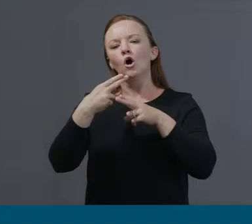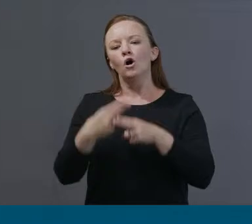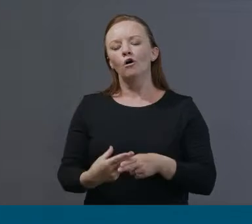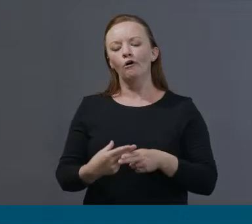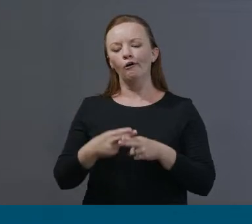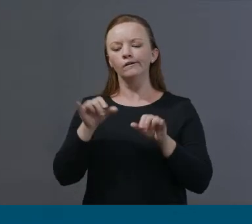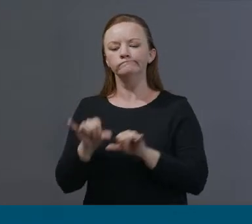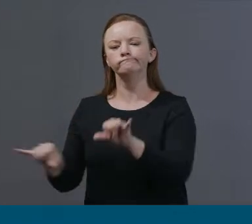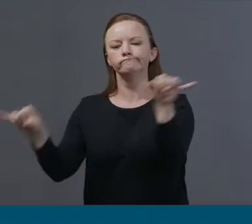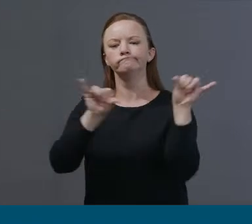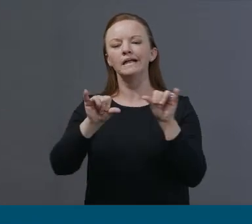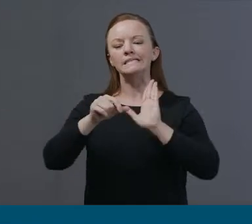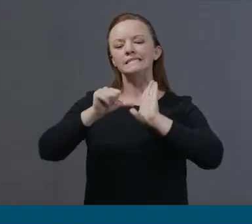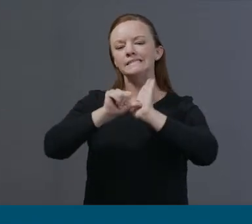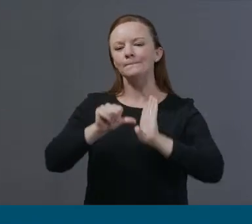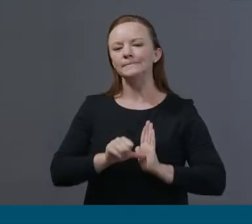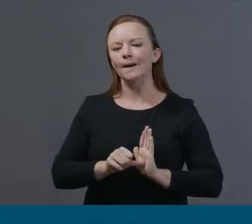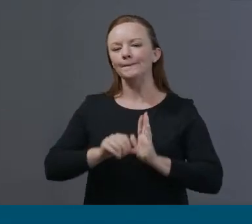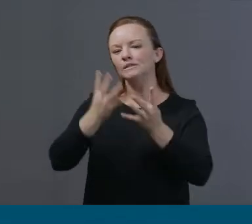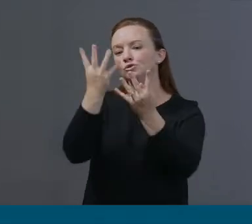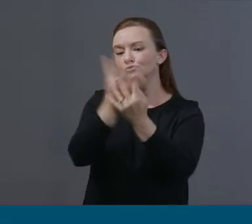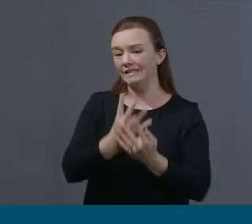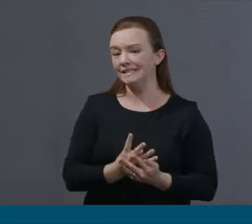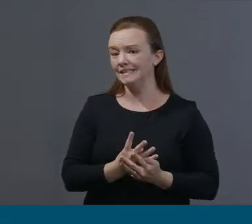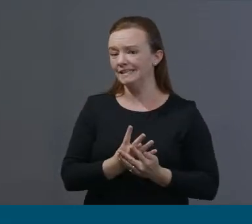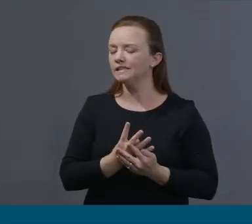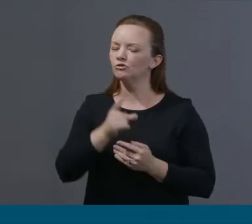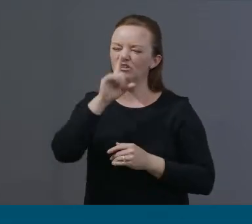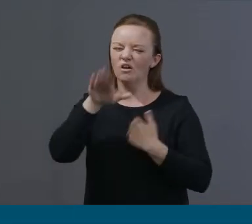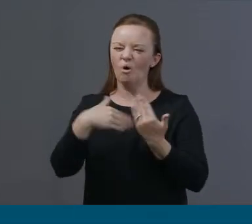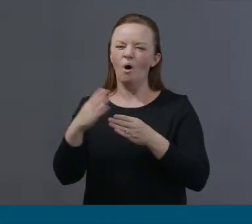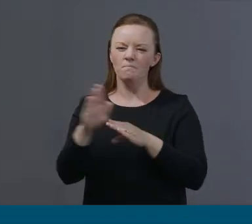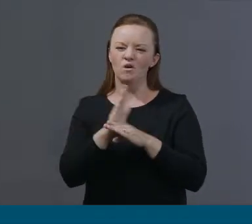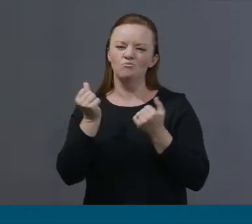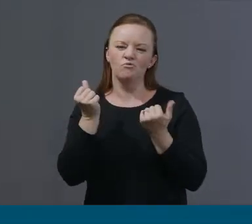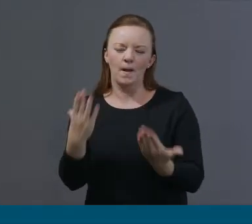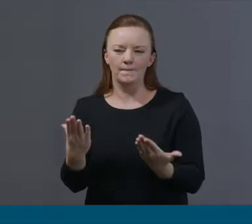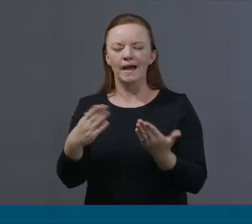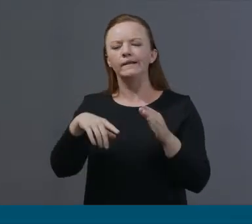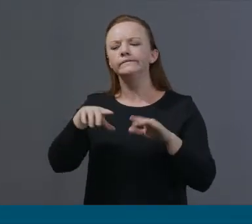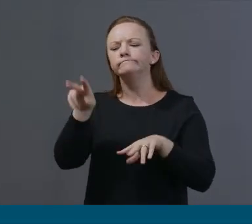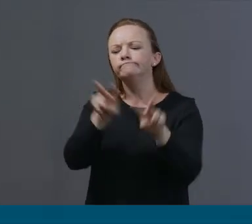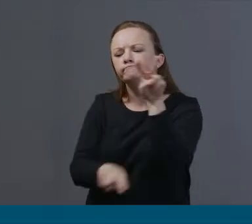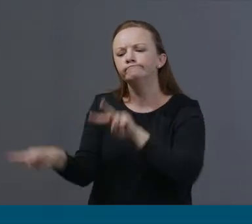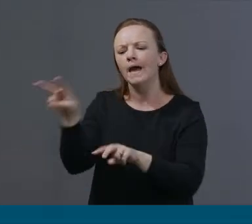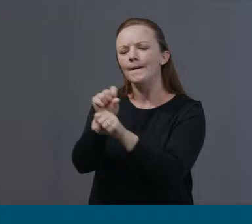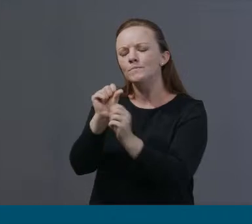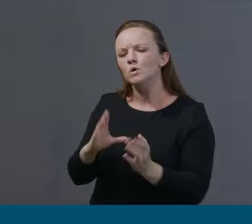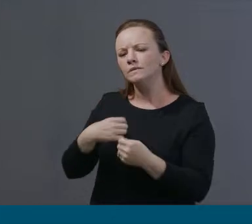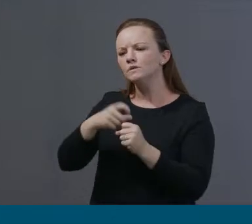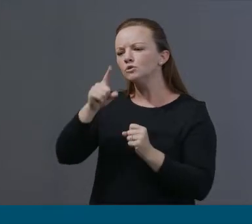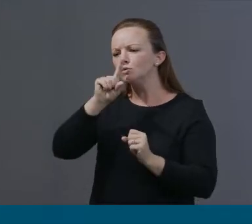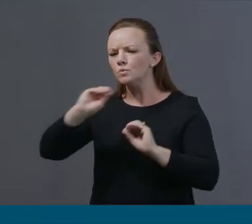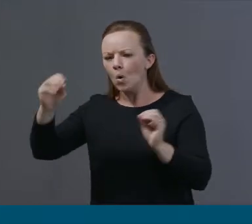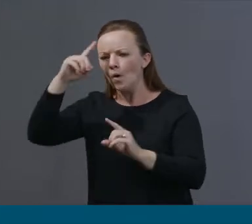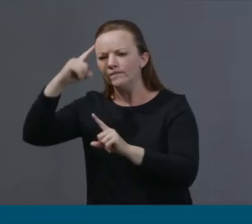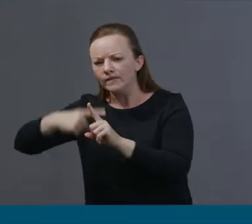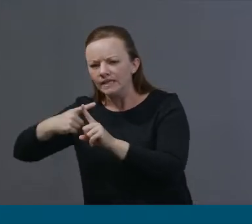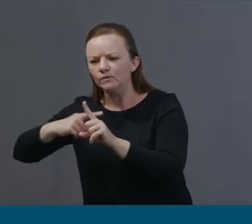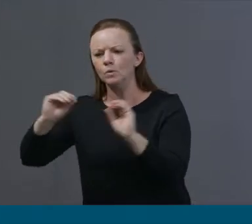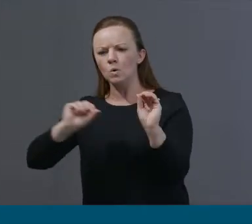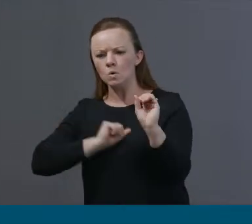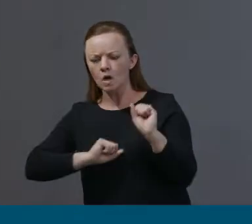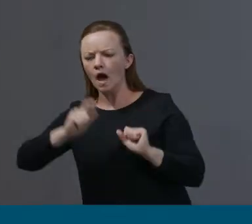your employees. And then they have to have an enhanced cleaning process for the waiting rooms where those patients may come into contact.